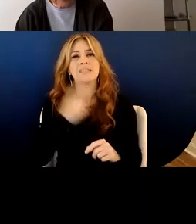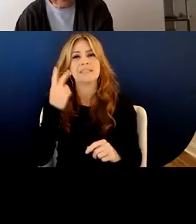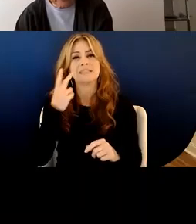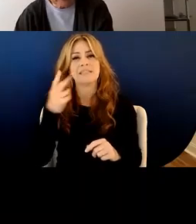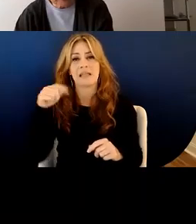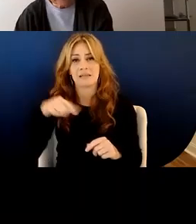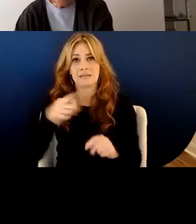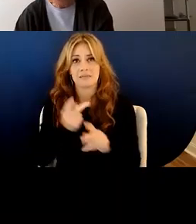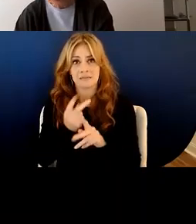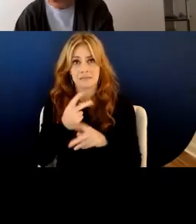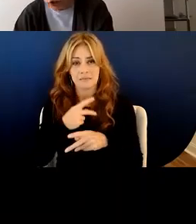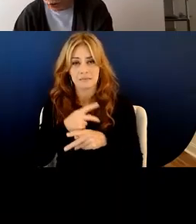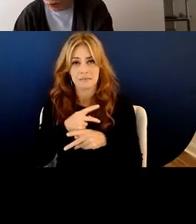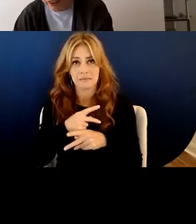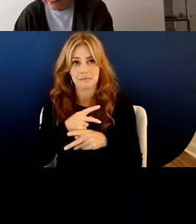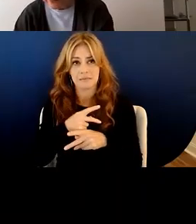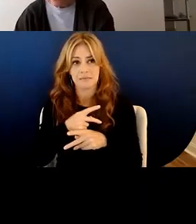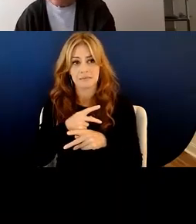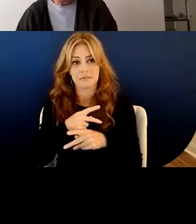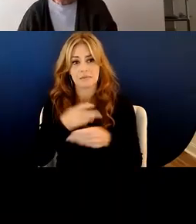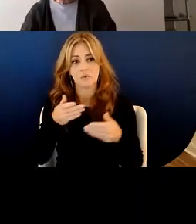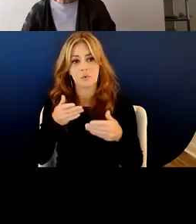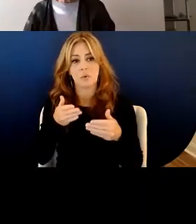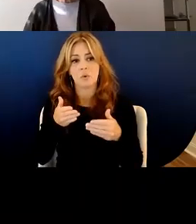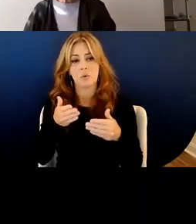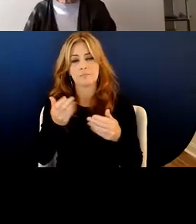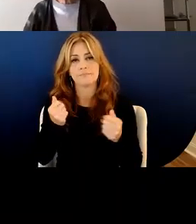product as linking to